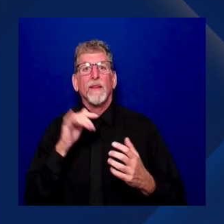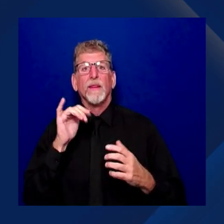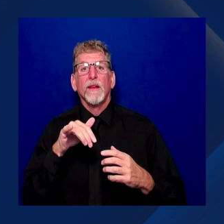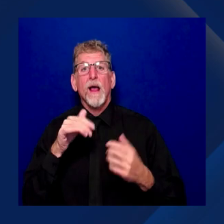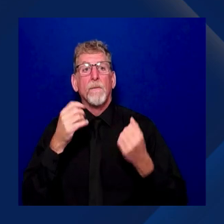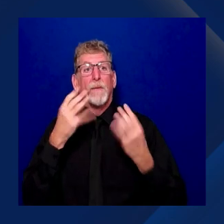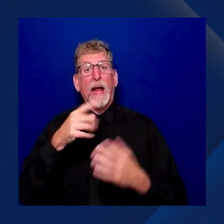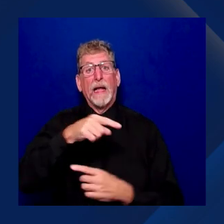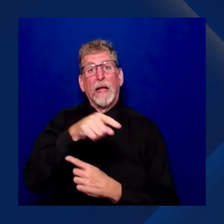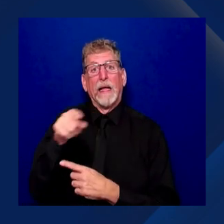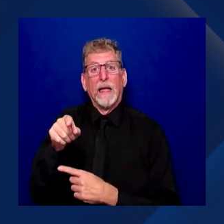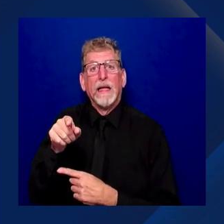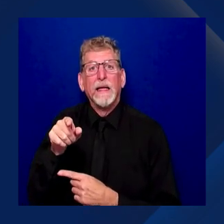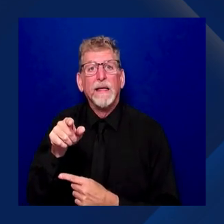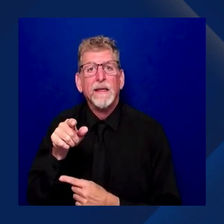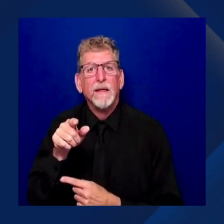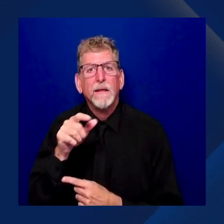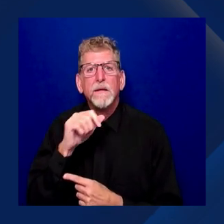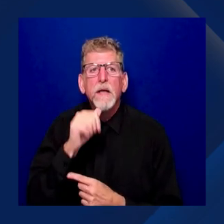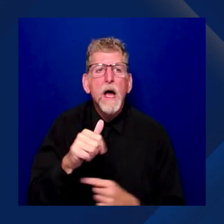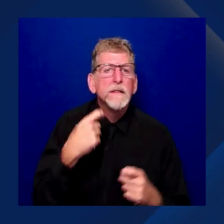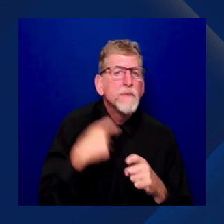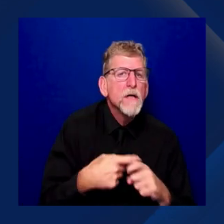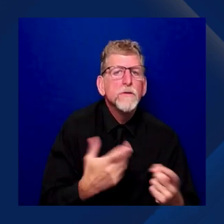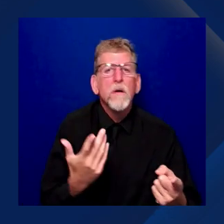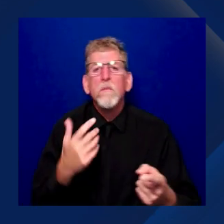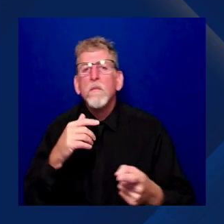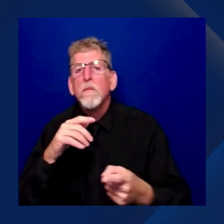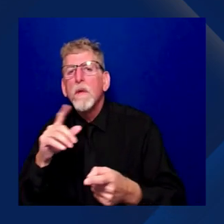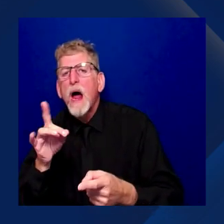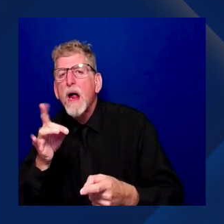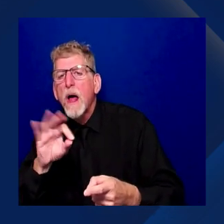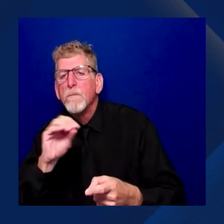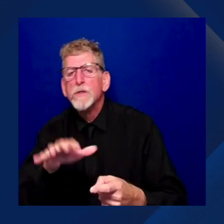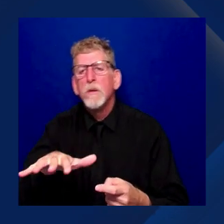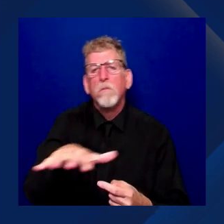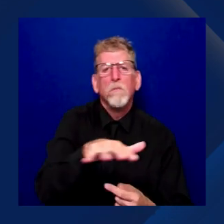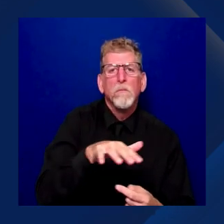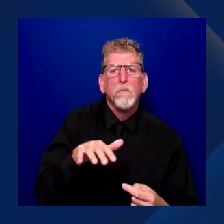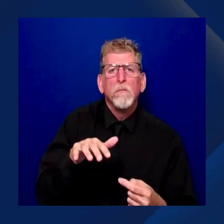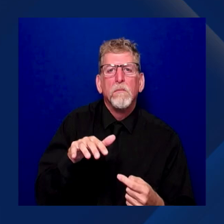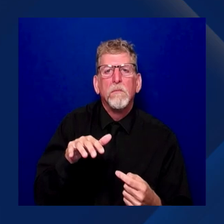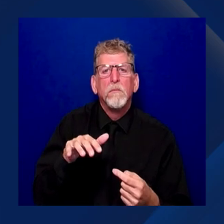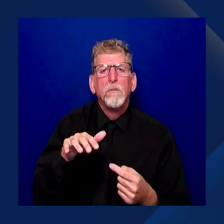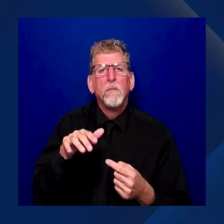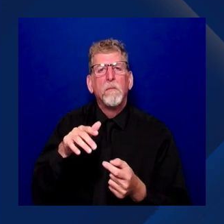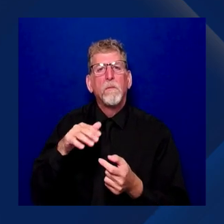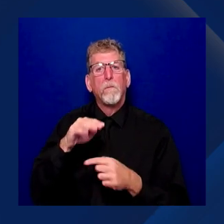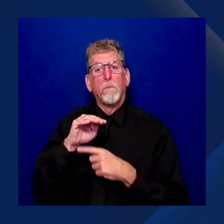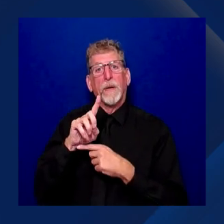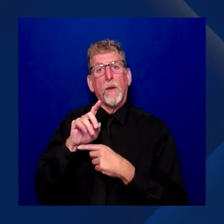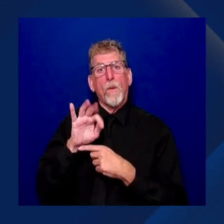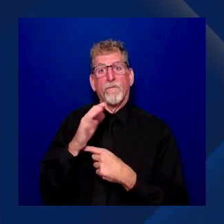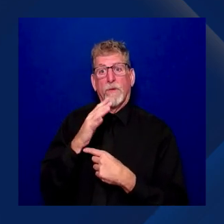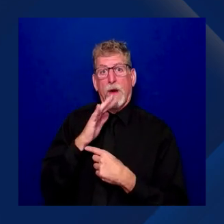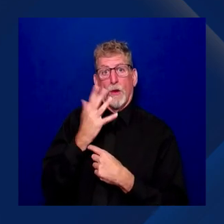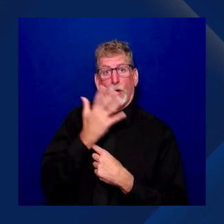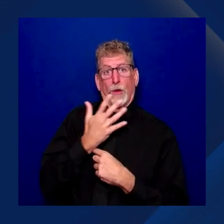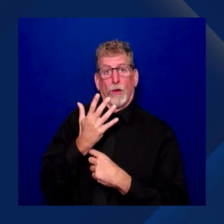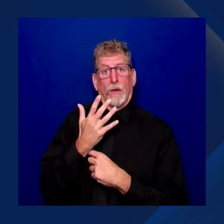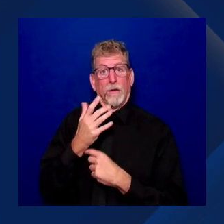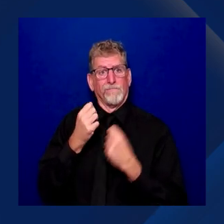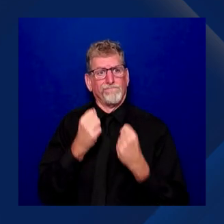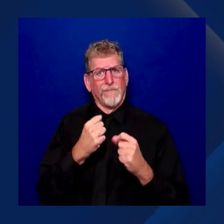or Latino, which is about 89%. Midwives of color, specifically Black or